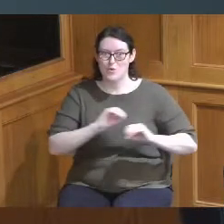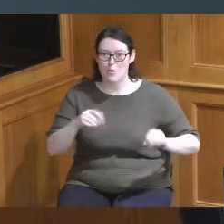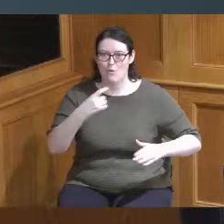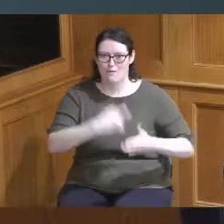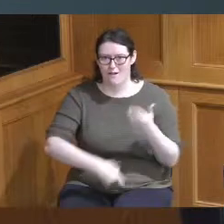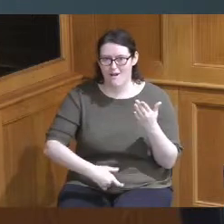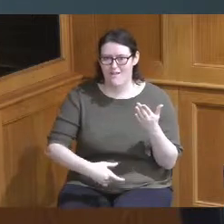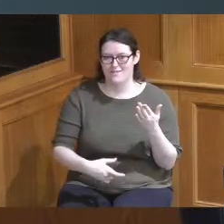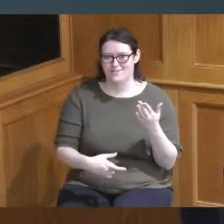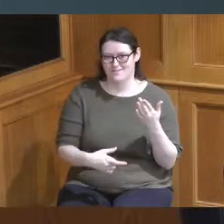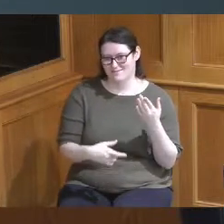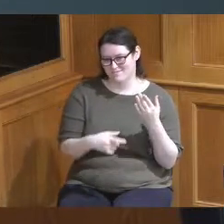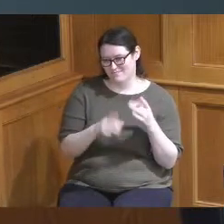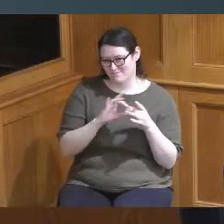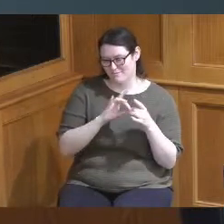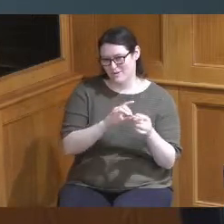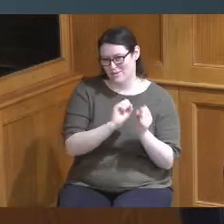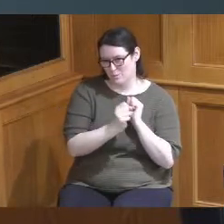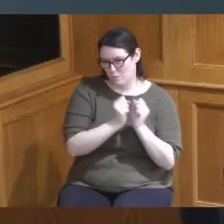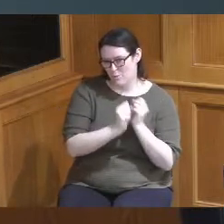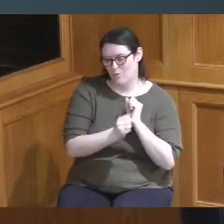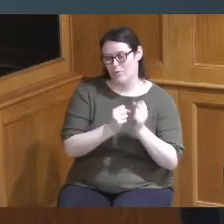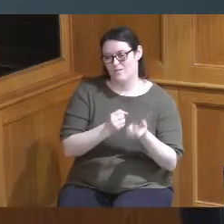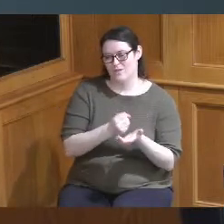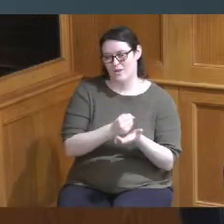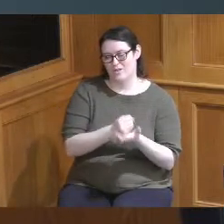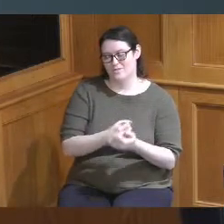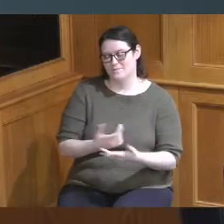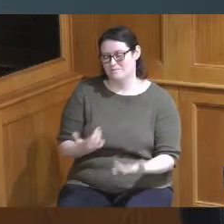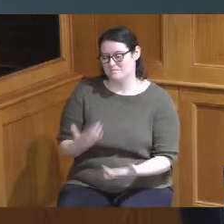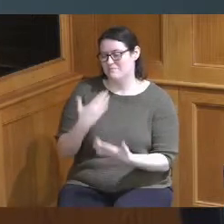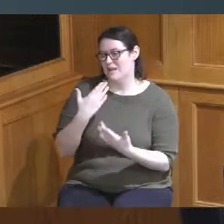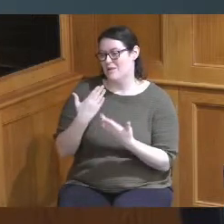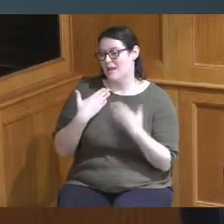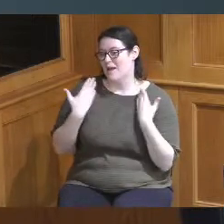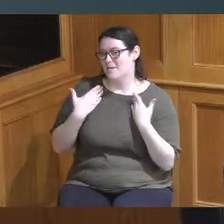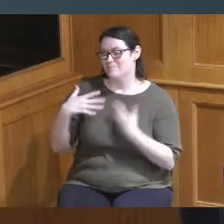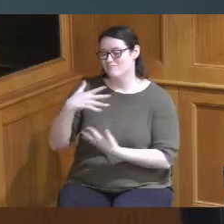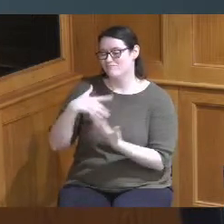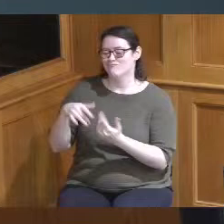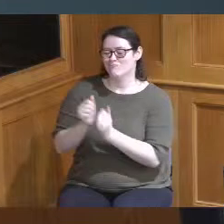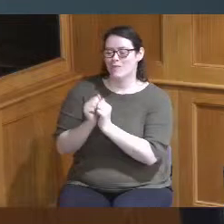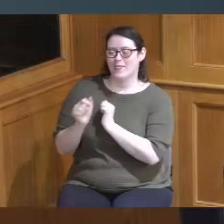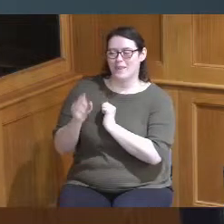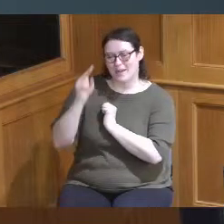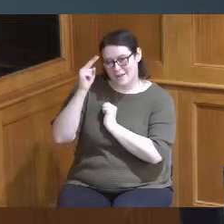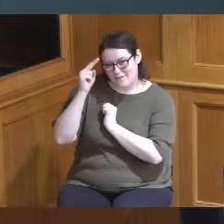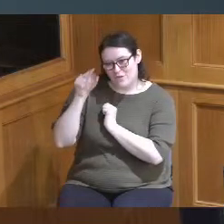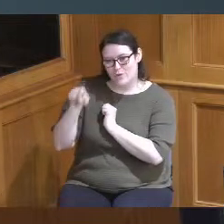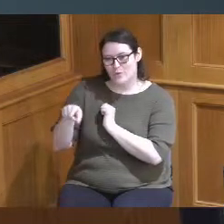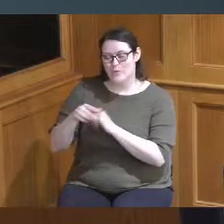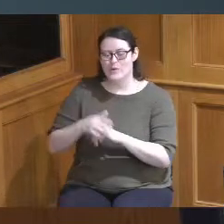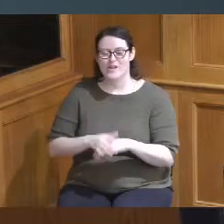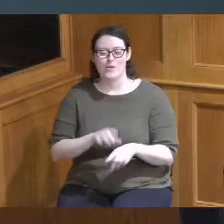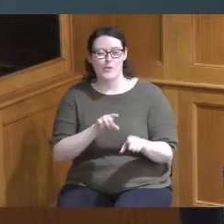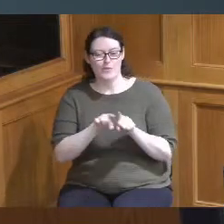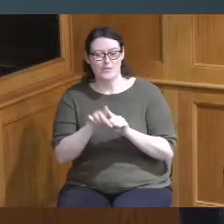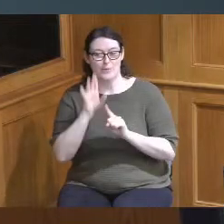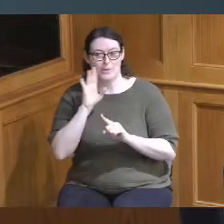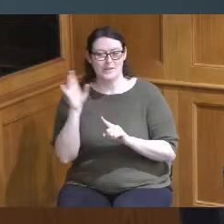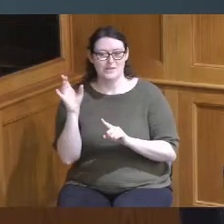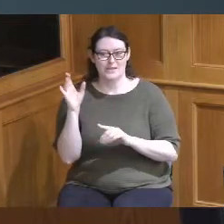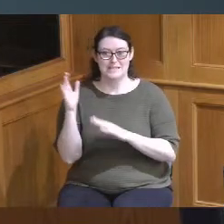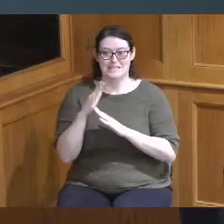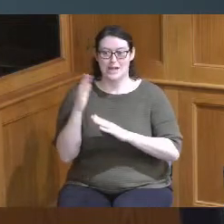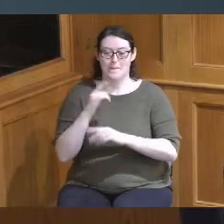cost. So I want to thank, was happy to be with him, and he's one of the top